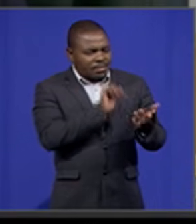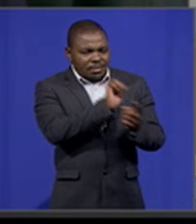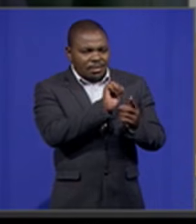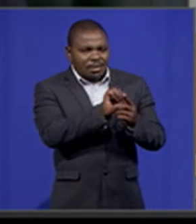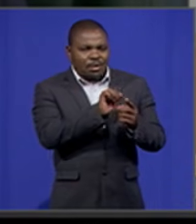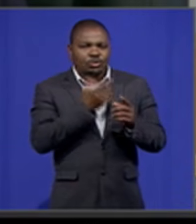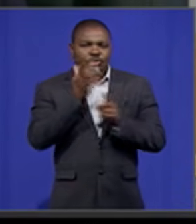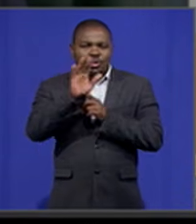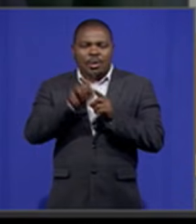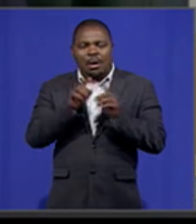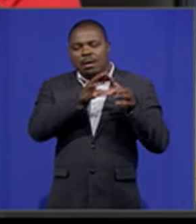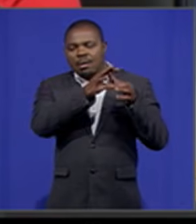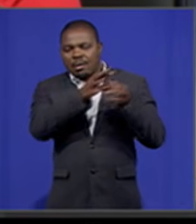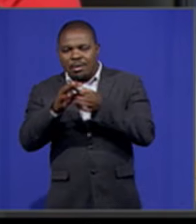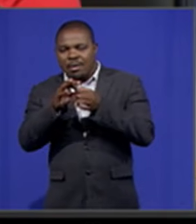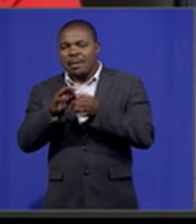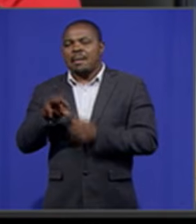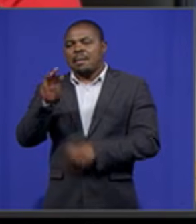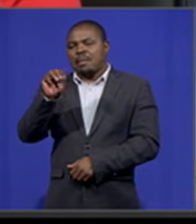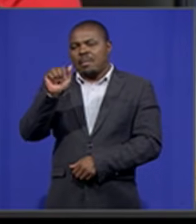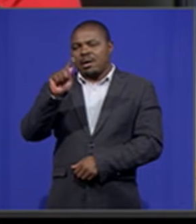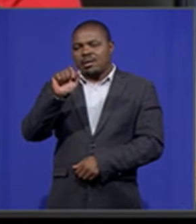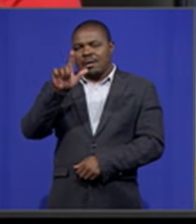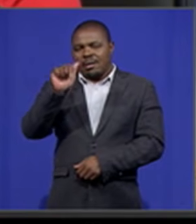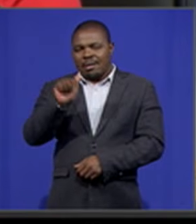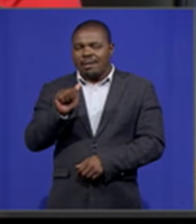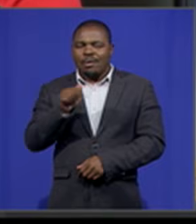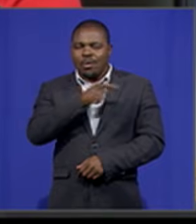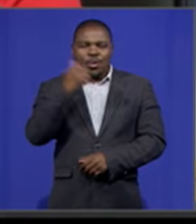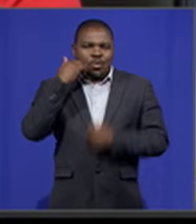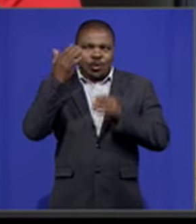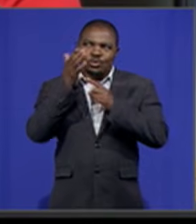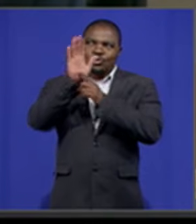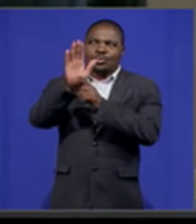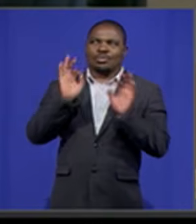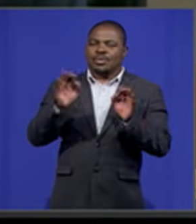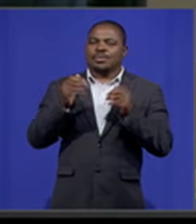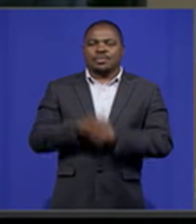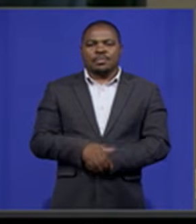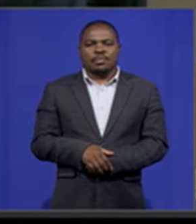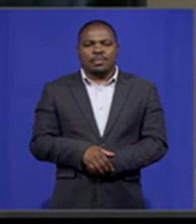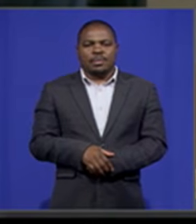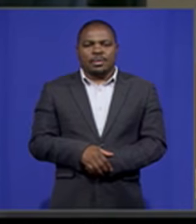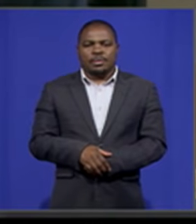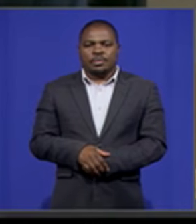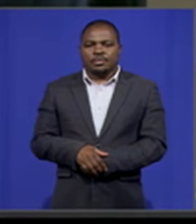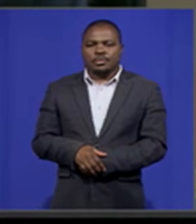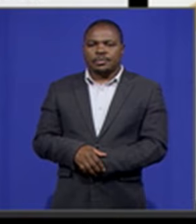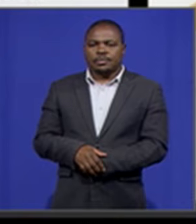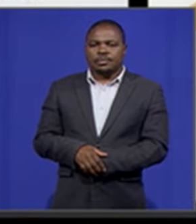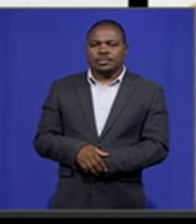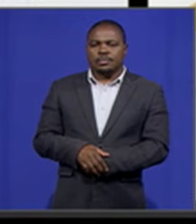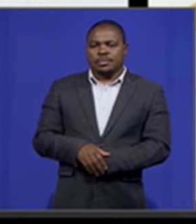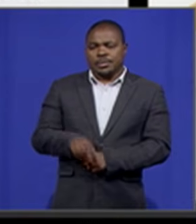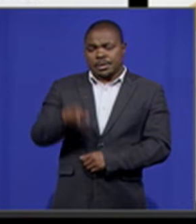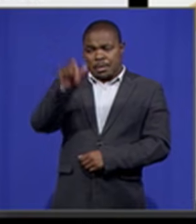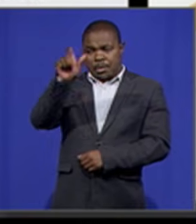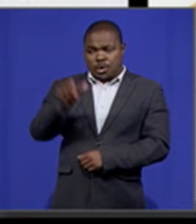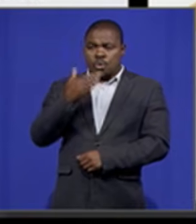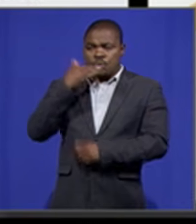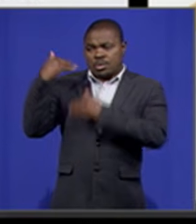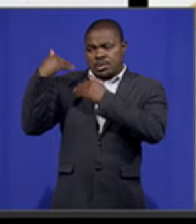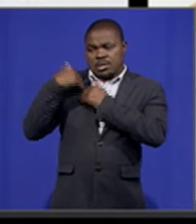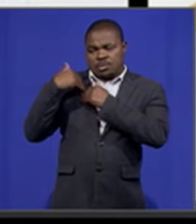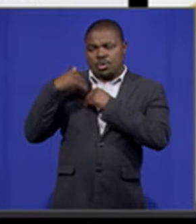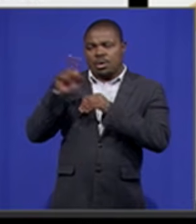le leloko la digongwana tša bosenyi Vosimozi Cat Matlala. The person charged with maintaining all of the records of